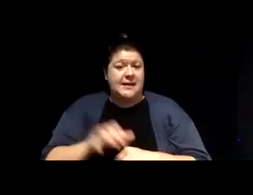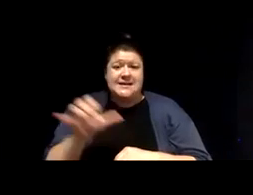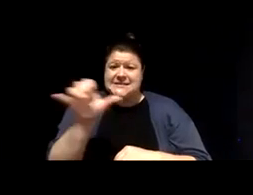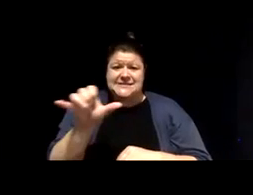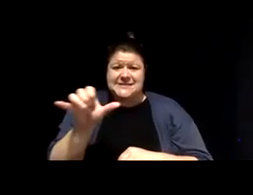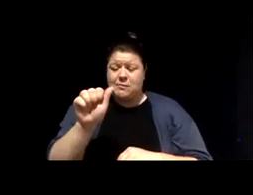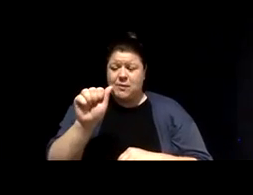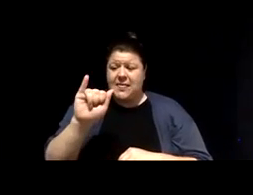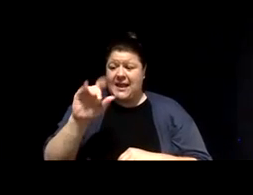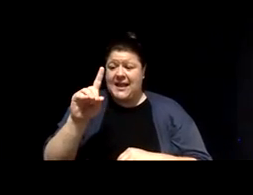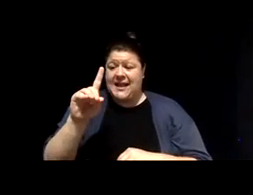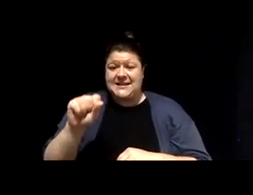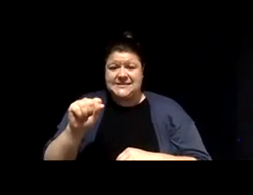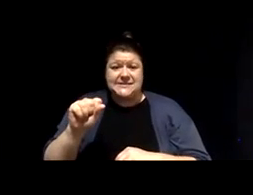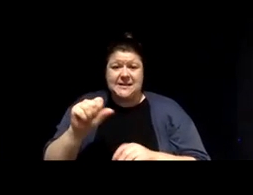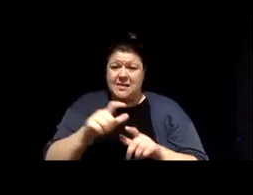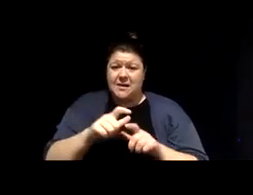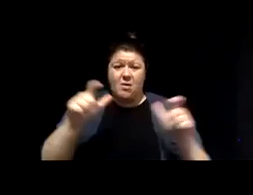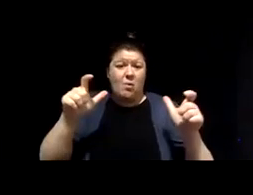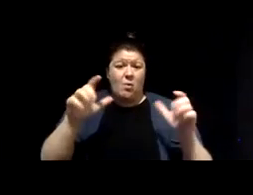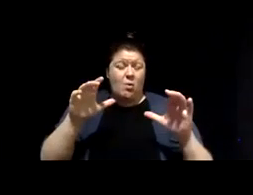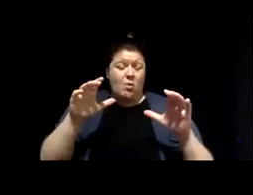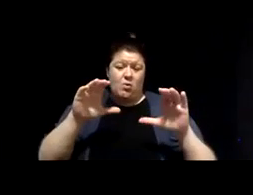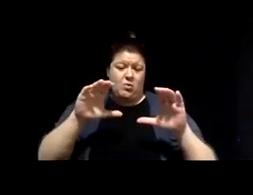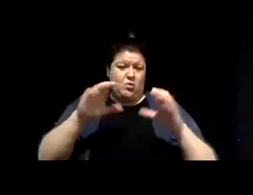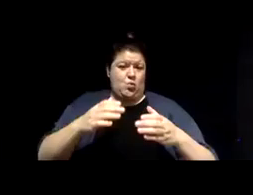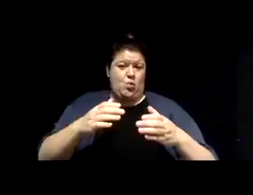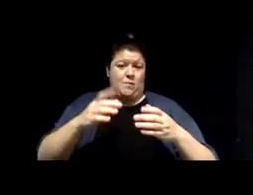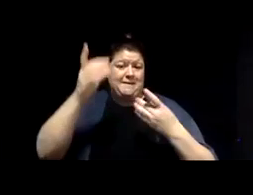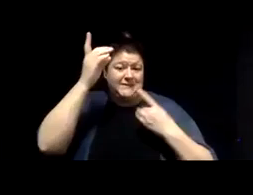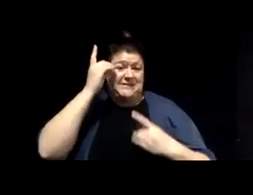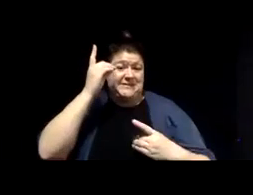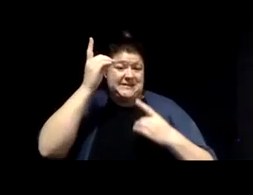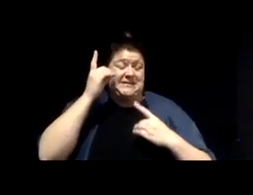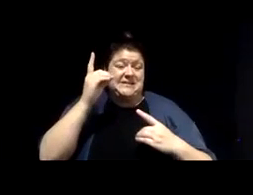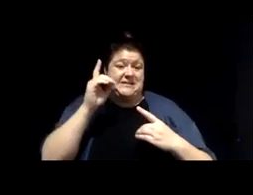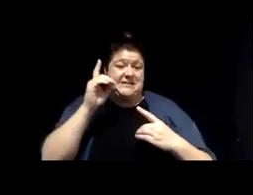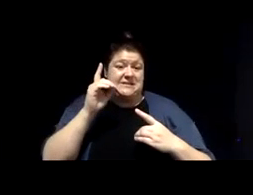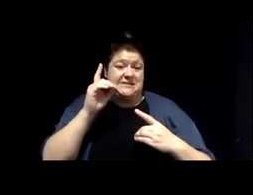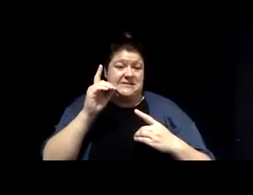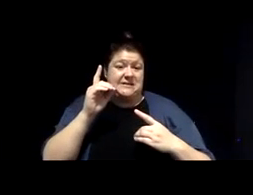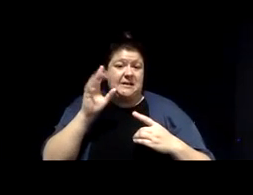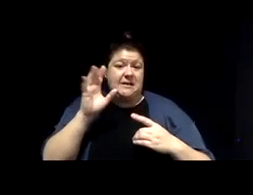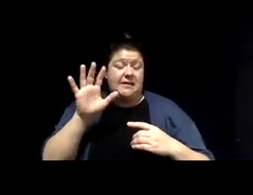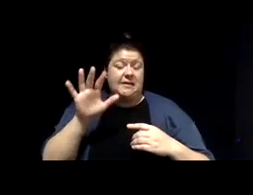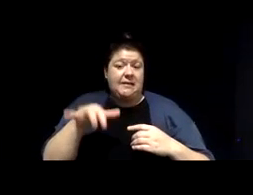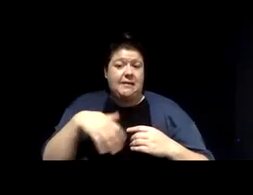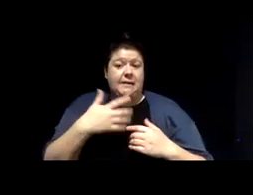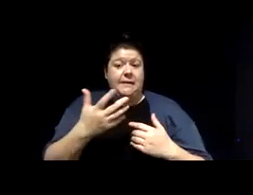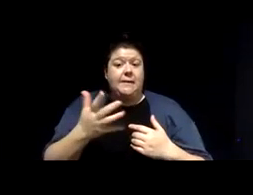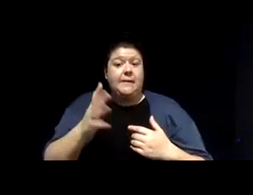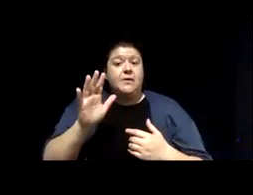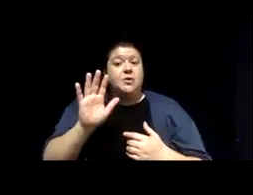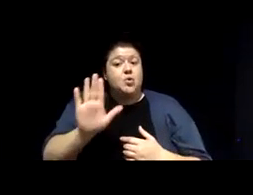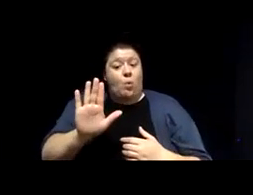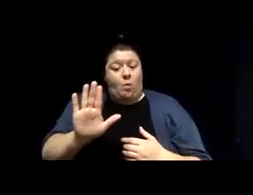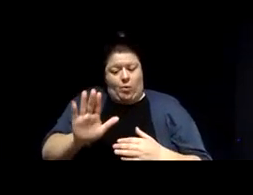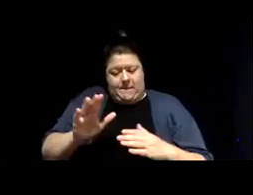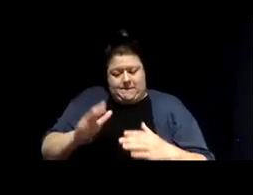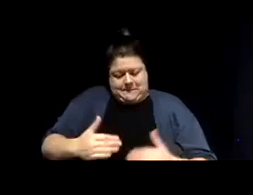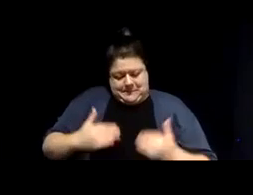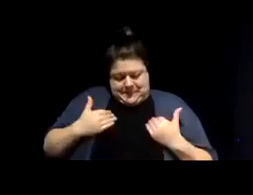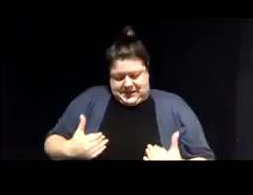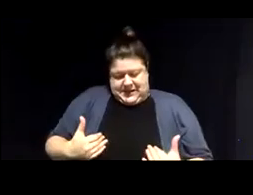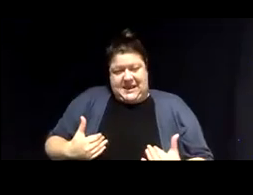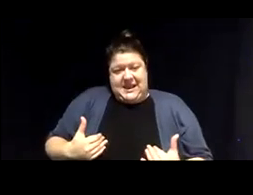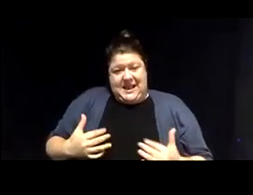whole category of diseases or that where your body attacks